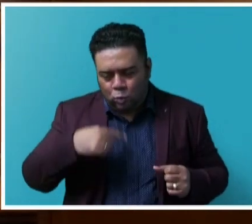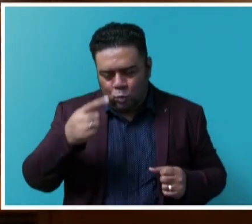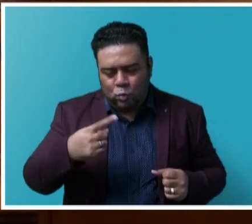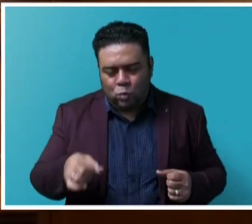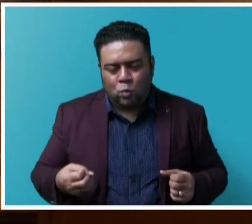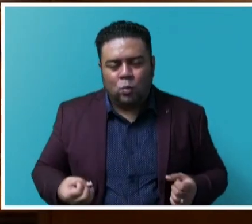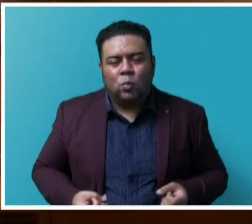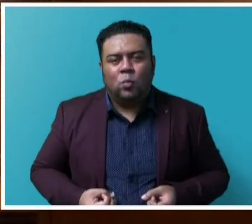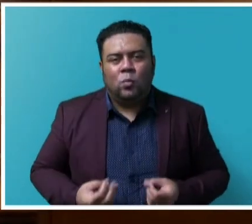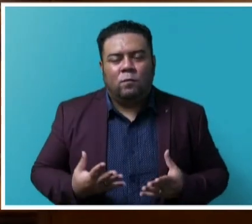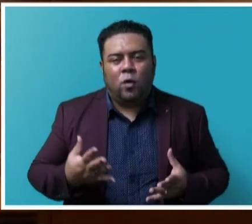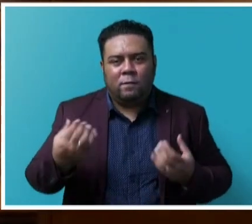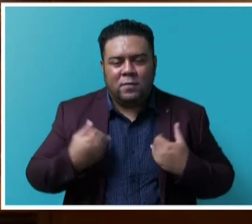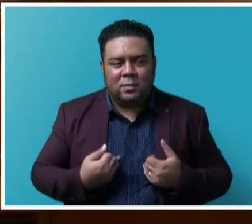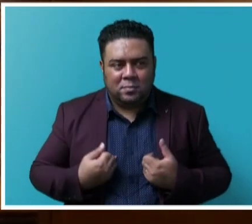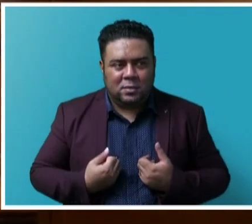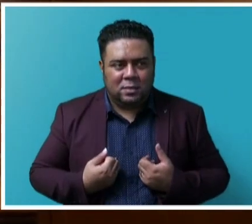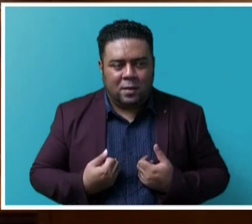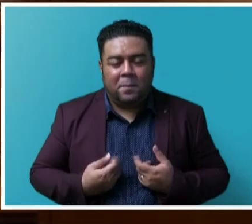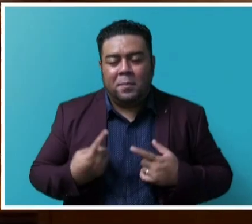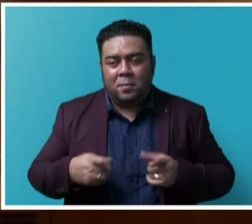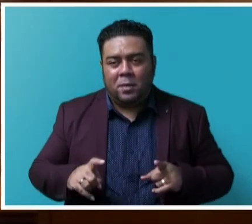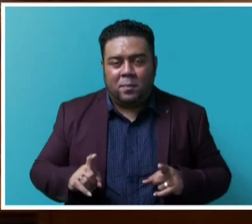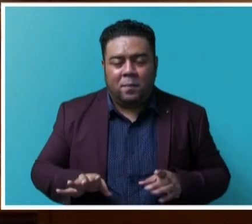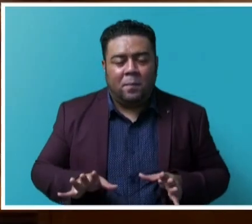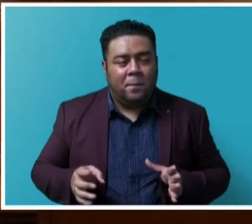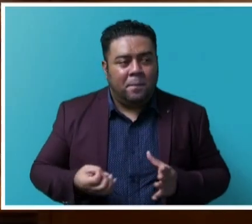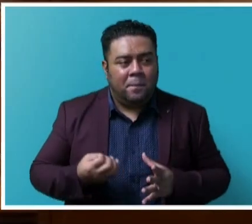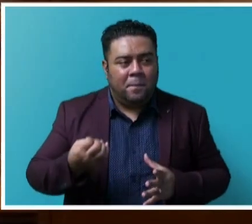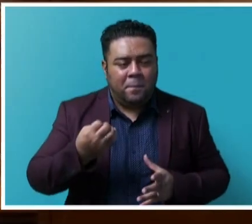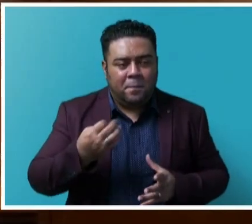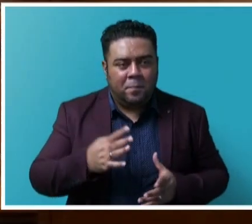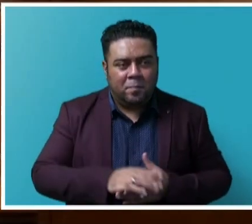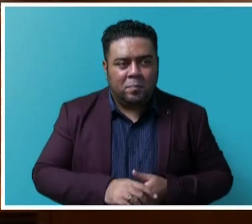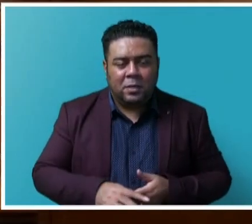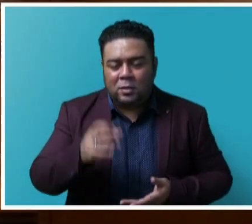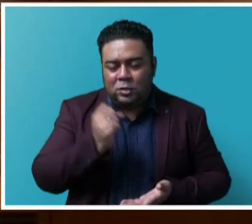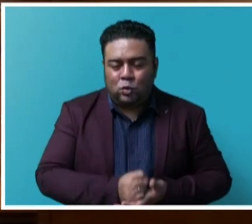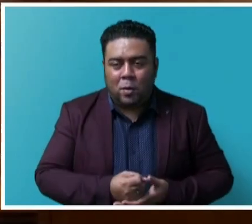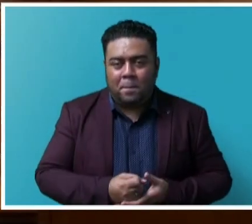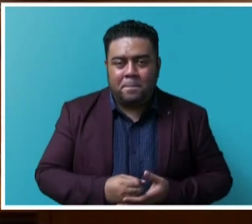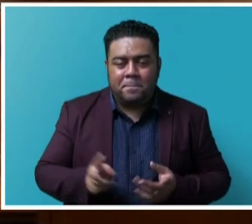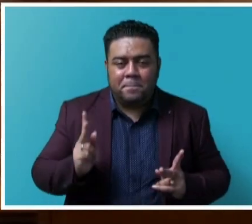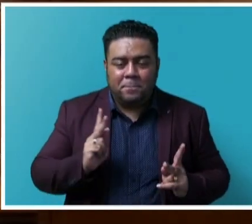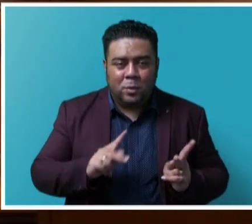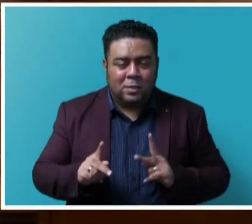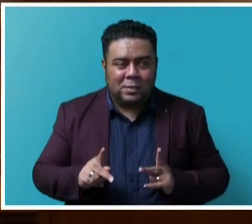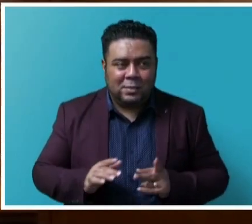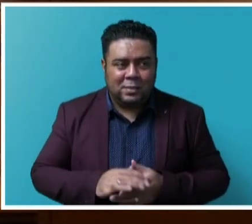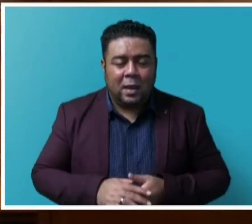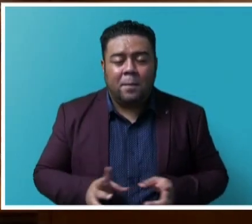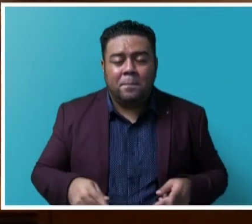the business environment for investment, maintain the momentum of economic reforms, ensure political stability, and